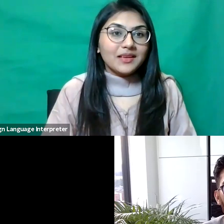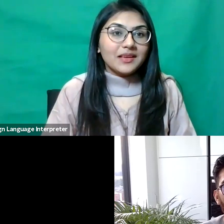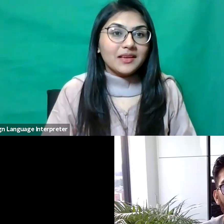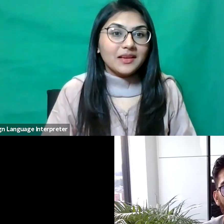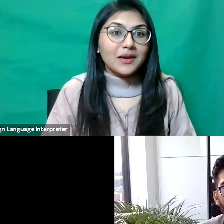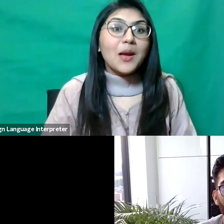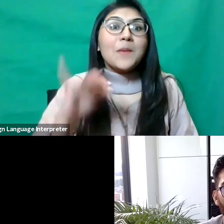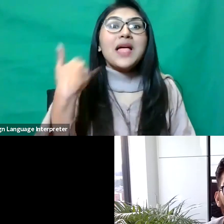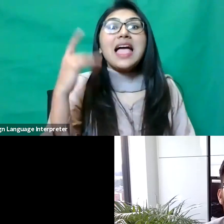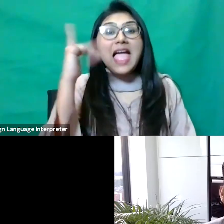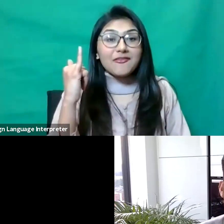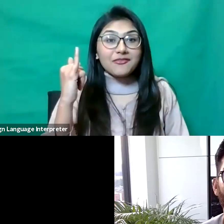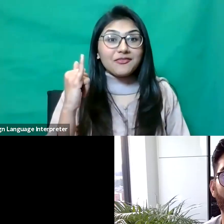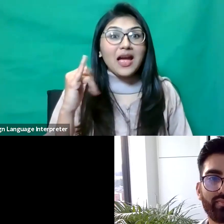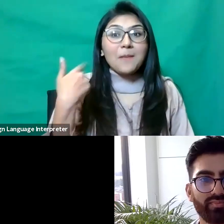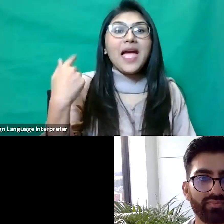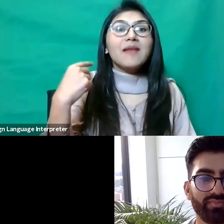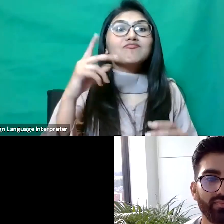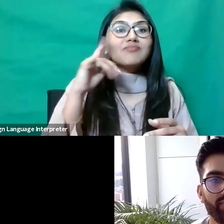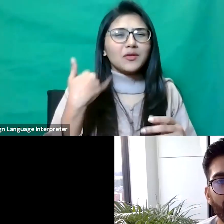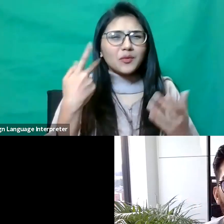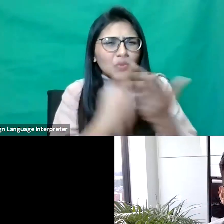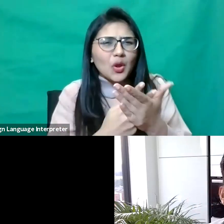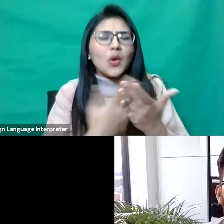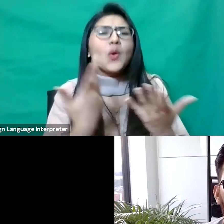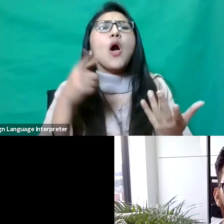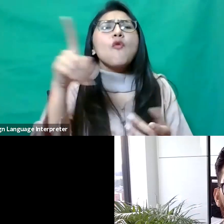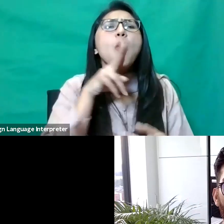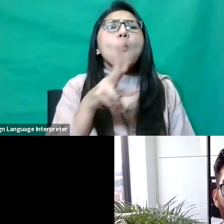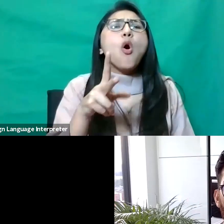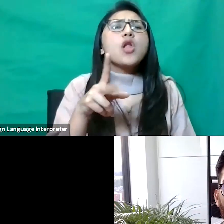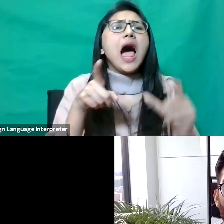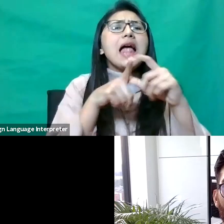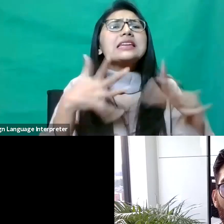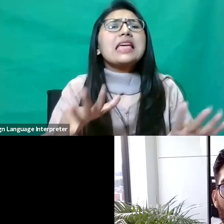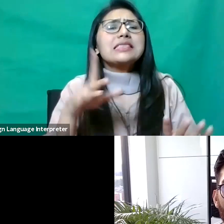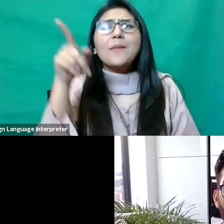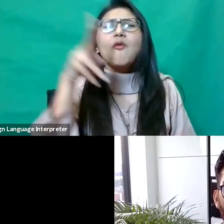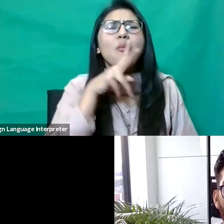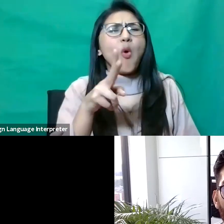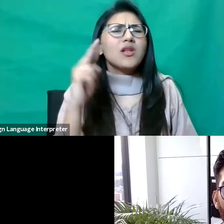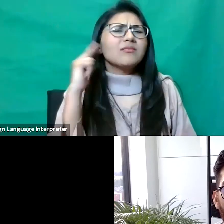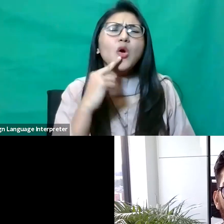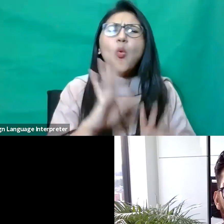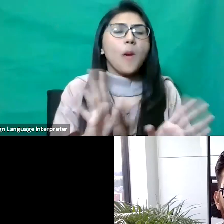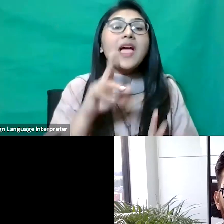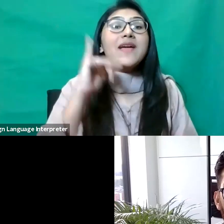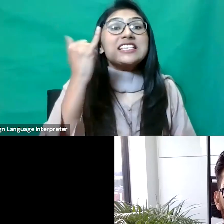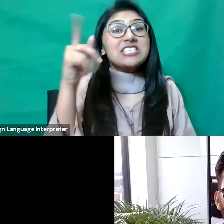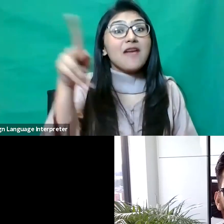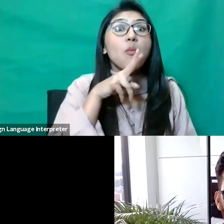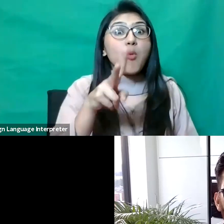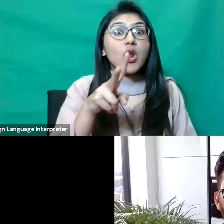one of the options. Yeah. It depends on how the application is worded. So for example, if it says, do you have any of the following